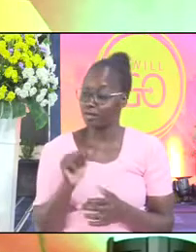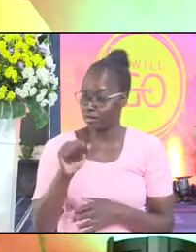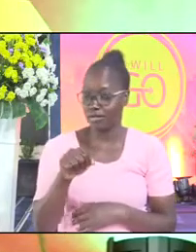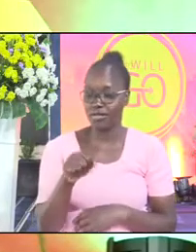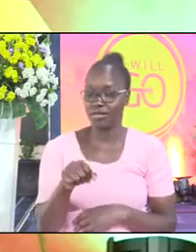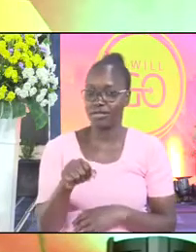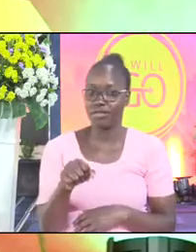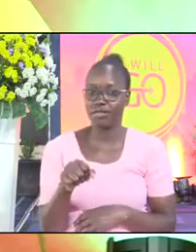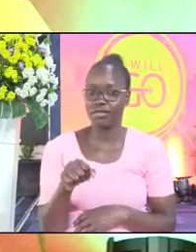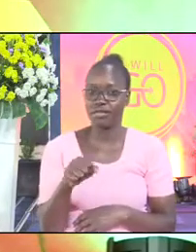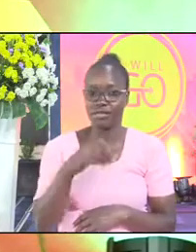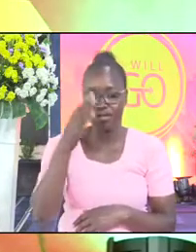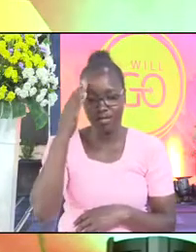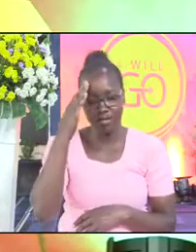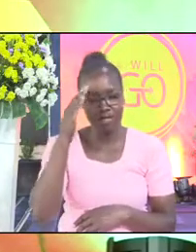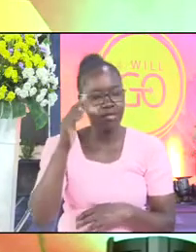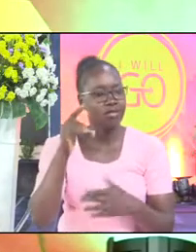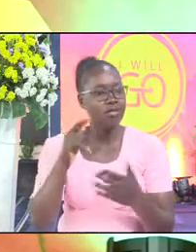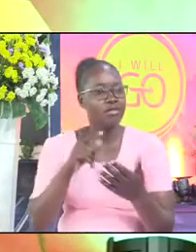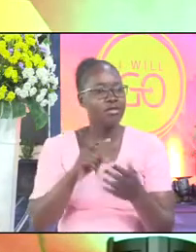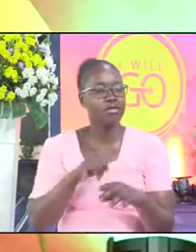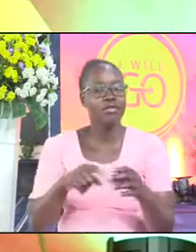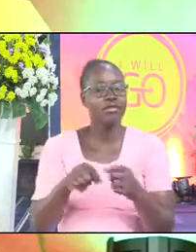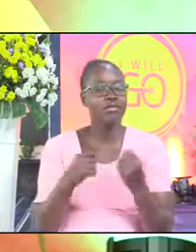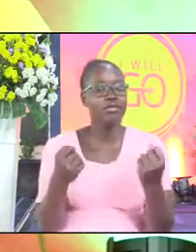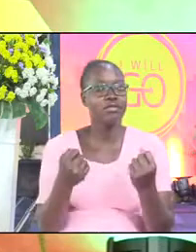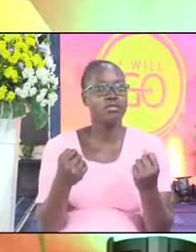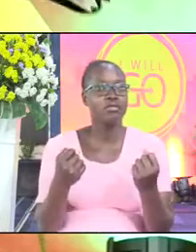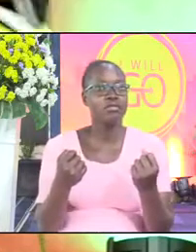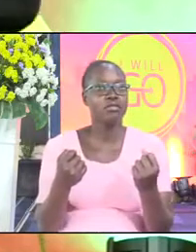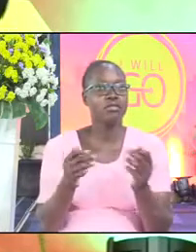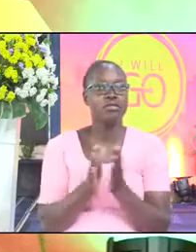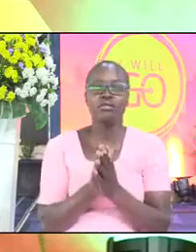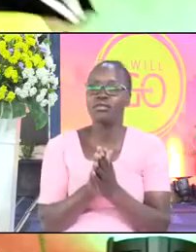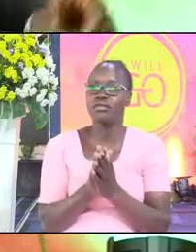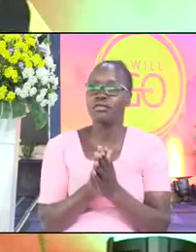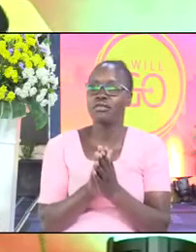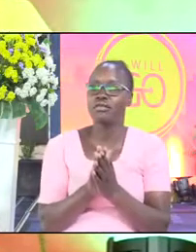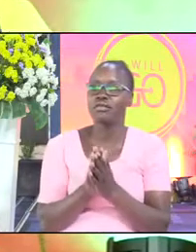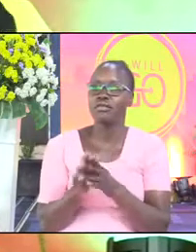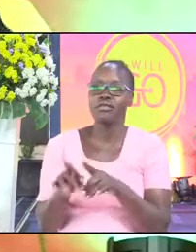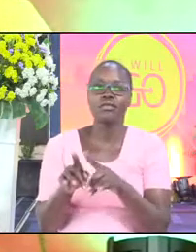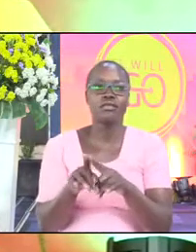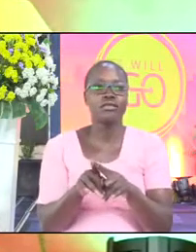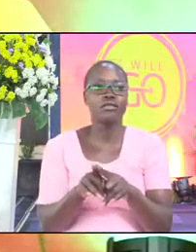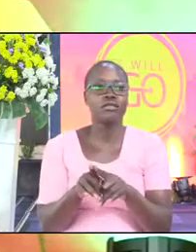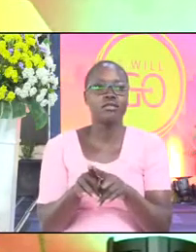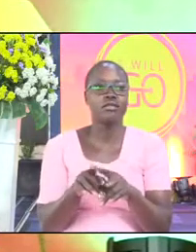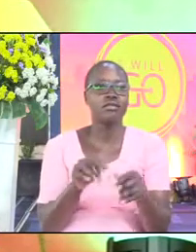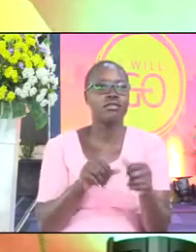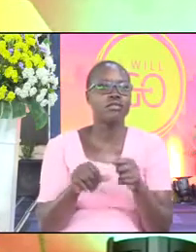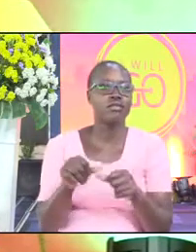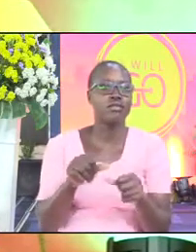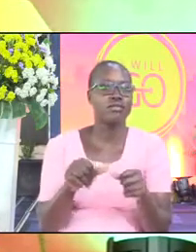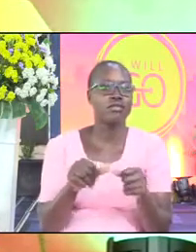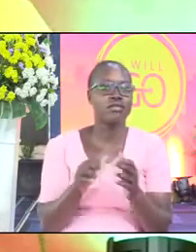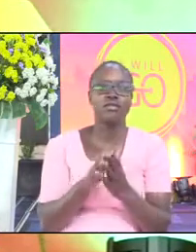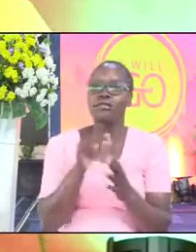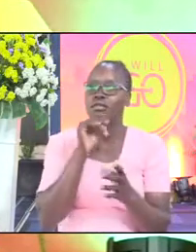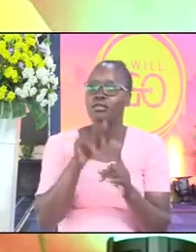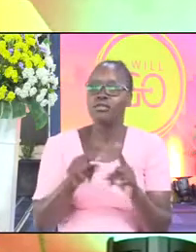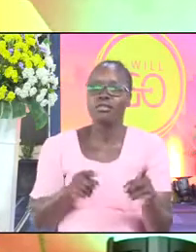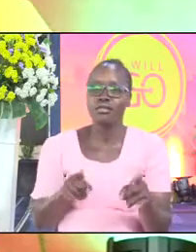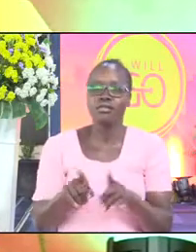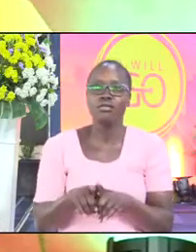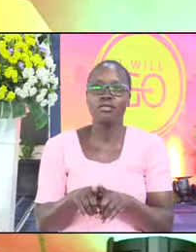Yes. You know when a woman like this, eyebrows are raised and gossip makes the rounds. You know, brothers and